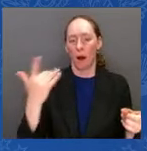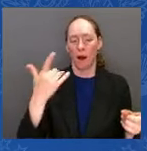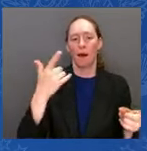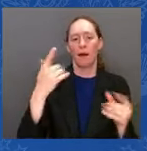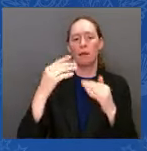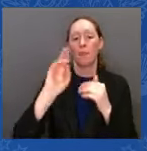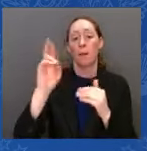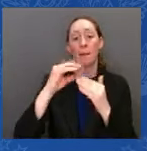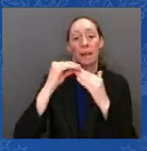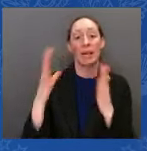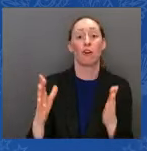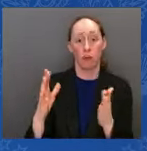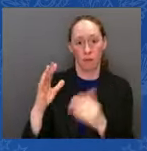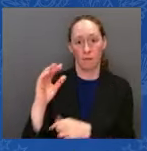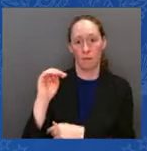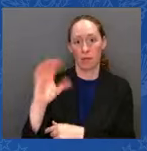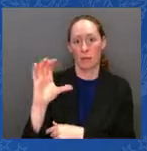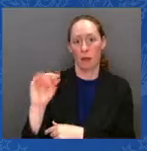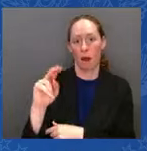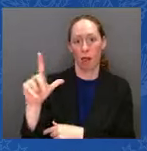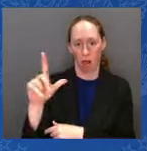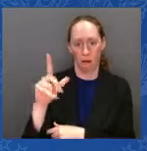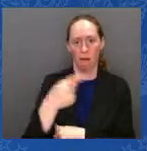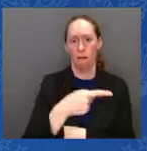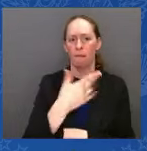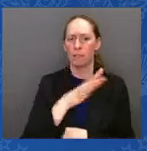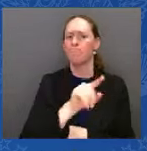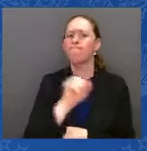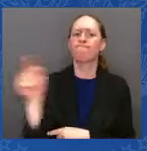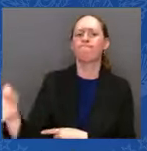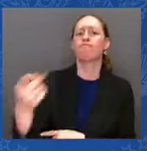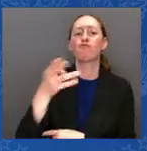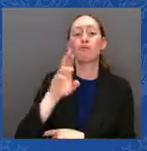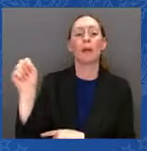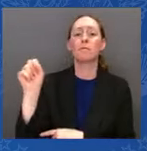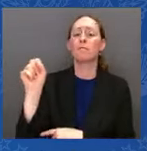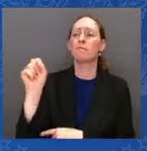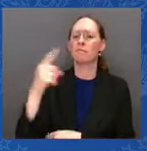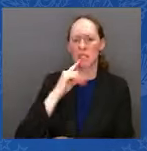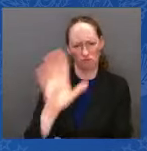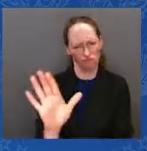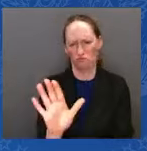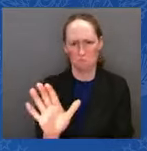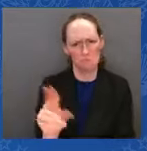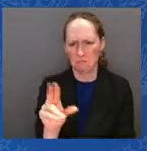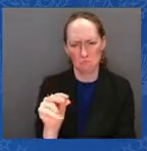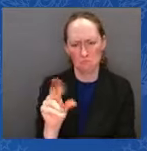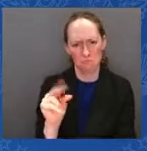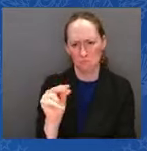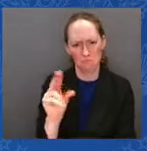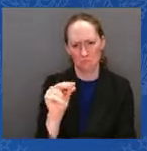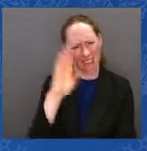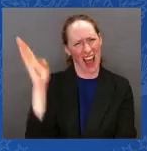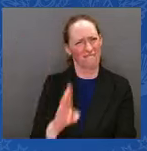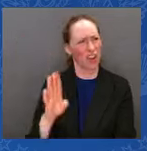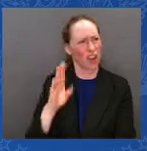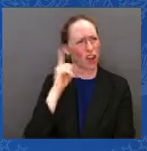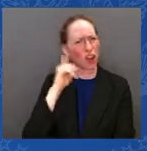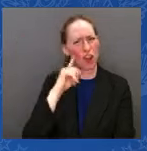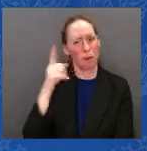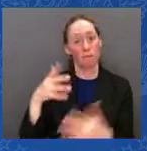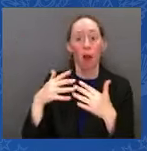White House and he went to the press, he said, the United States is not going to default. It never has and it never will. We shouldn't even be talking about